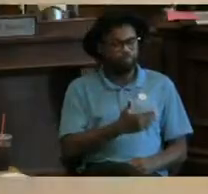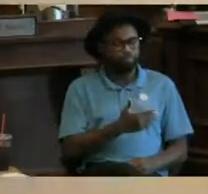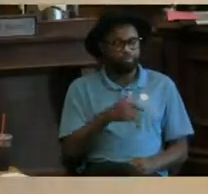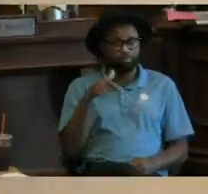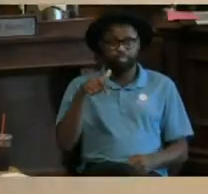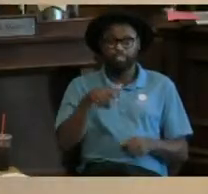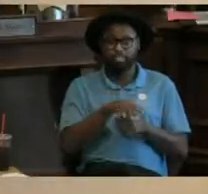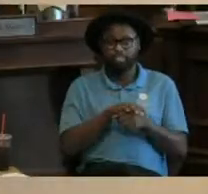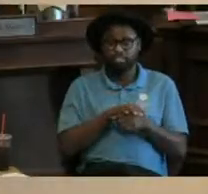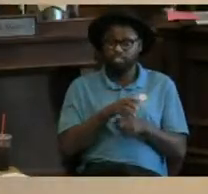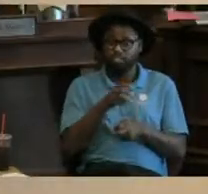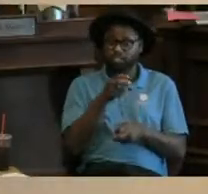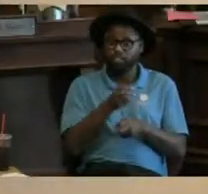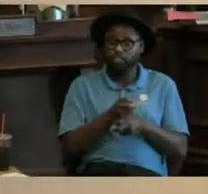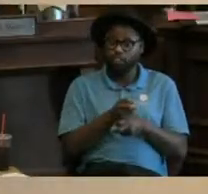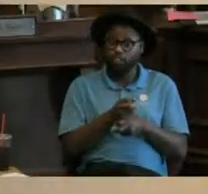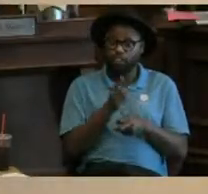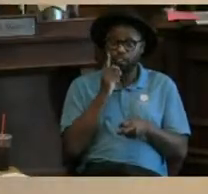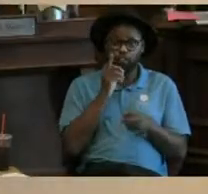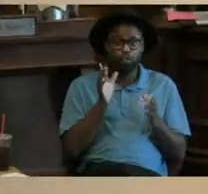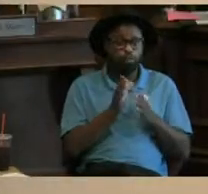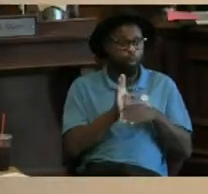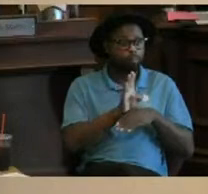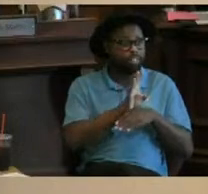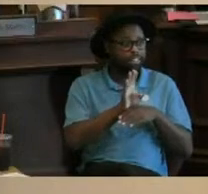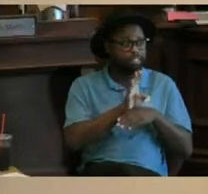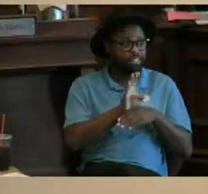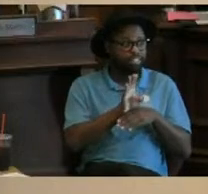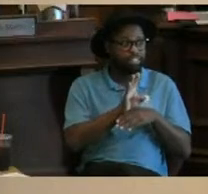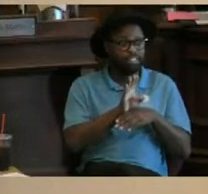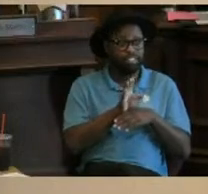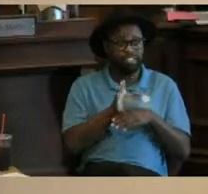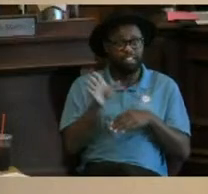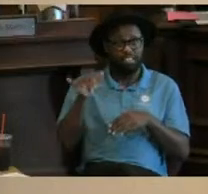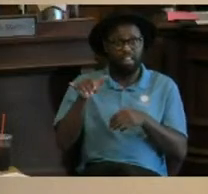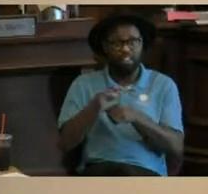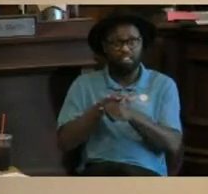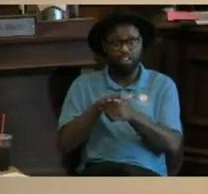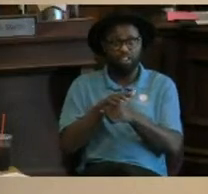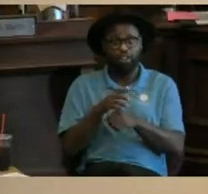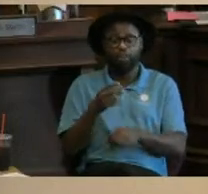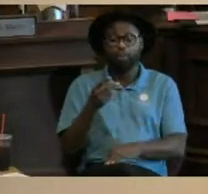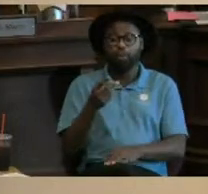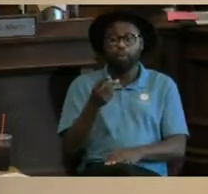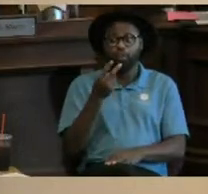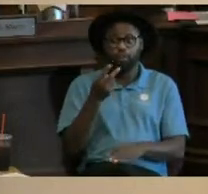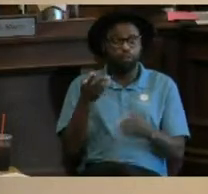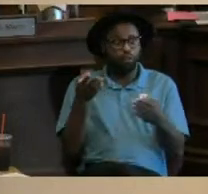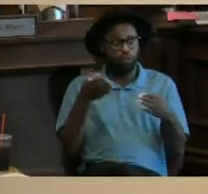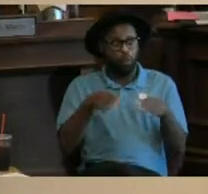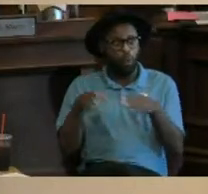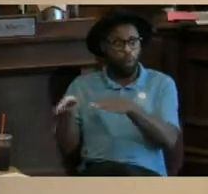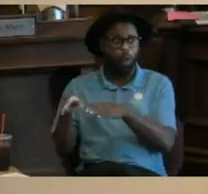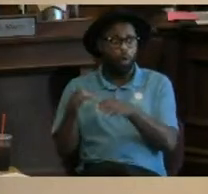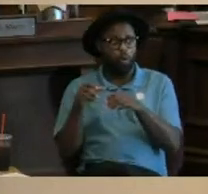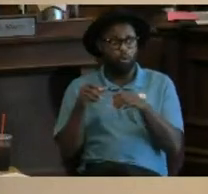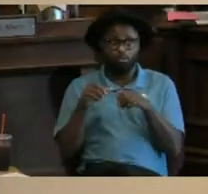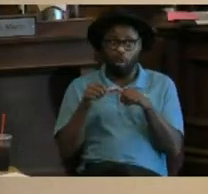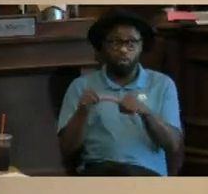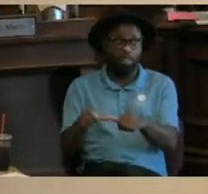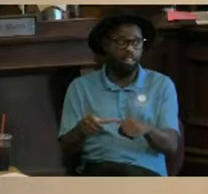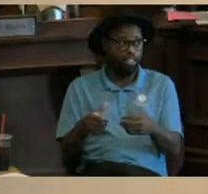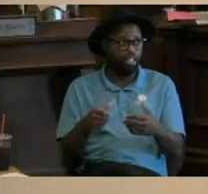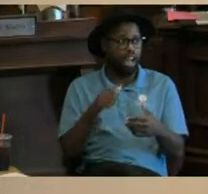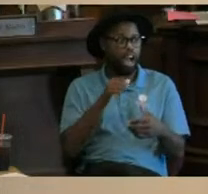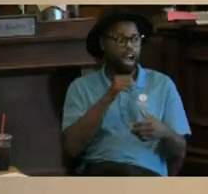is pretty tough for me for small businesses over there that, you know, we've had, I believe, two of them close permanently. I know it's not your